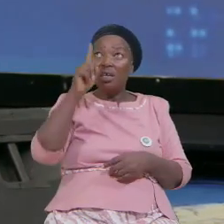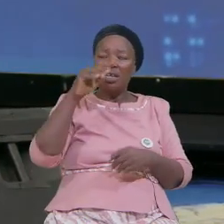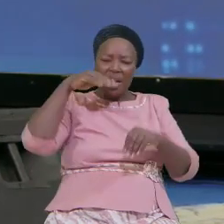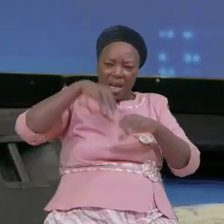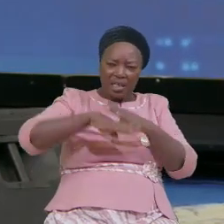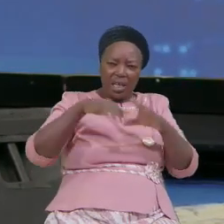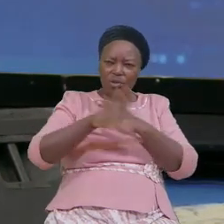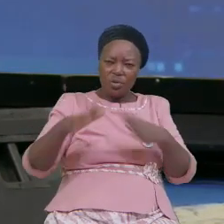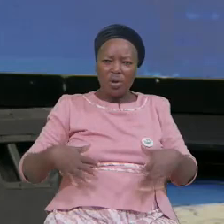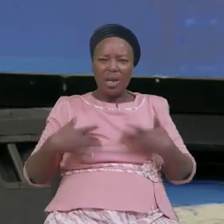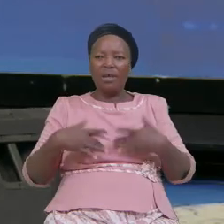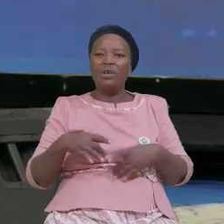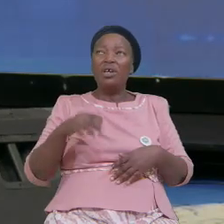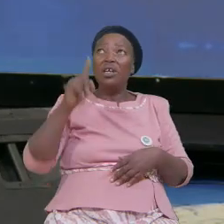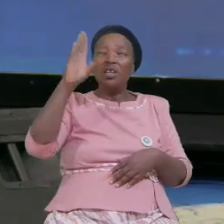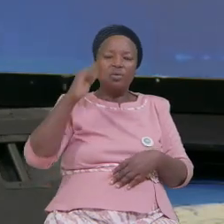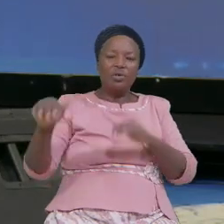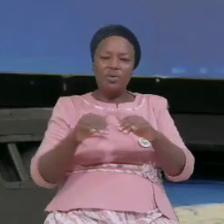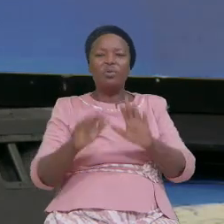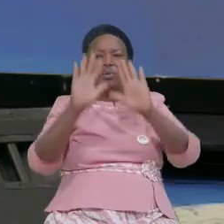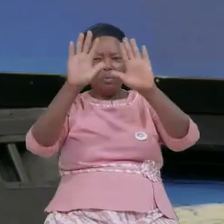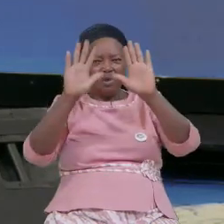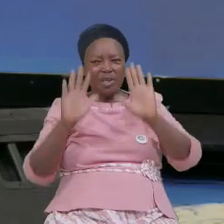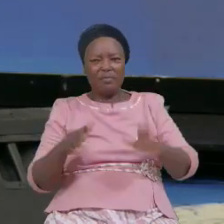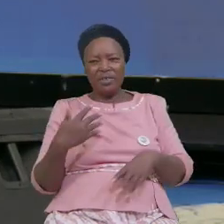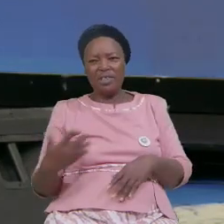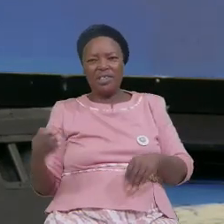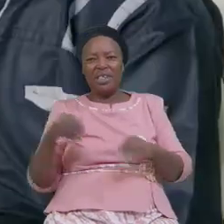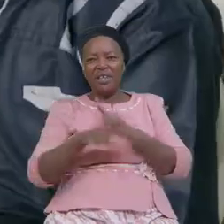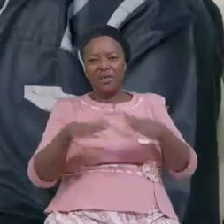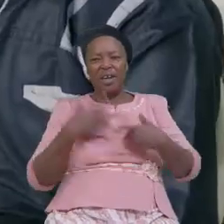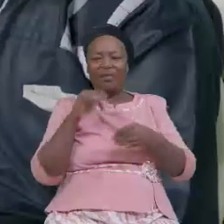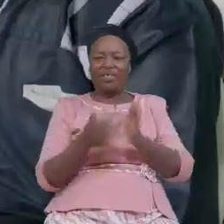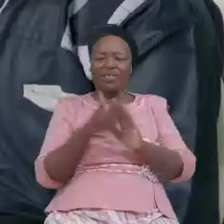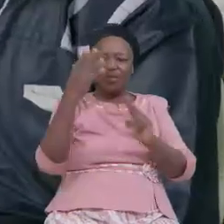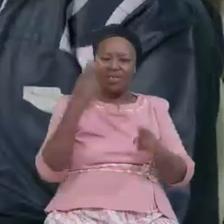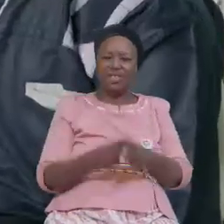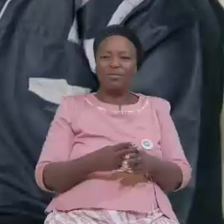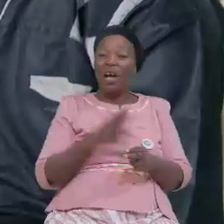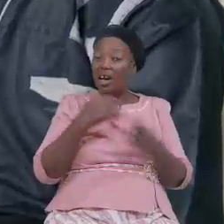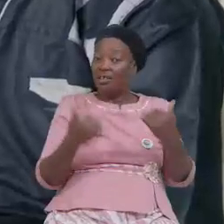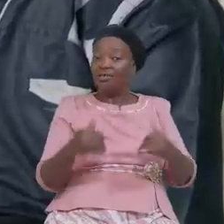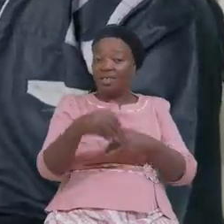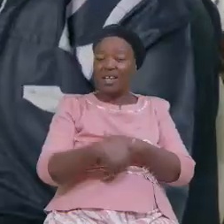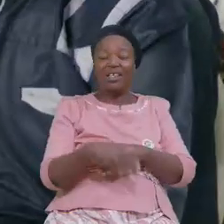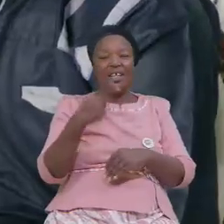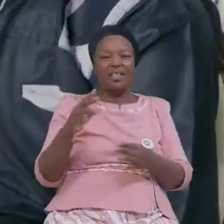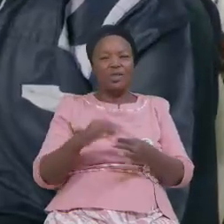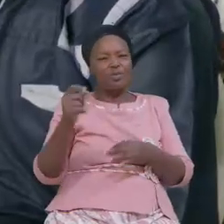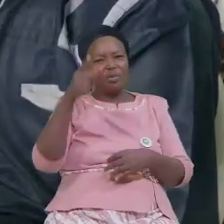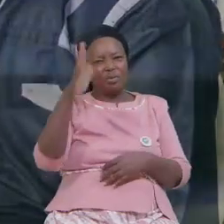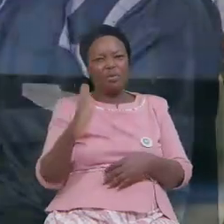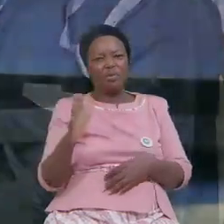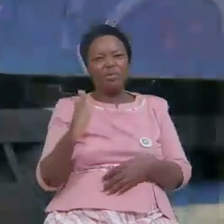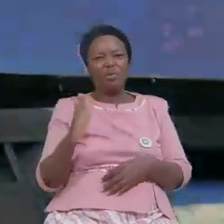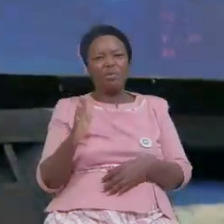life, he will do marvelous things in your life in Jesus' name. And tonight, the Spirit of God